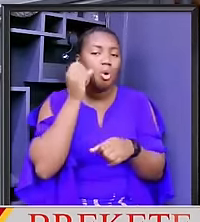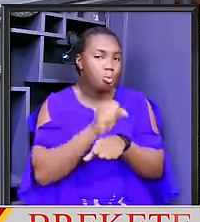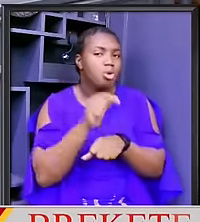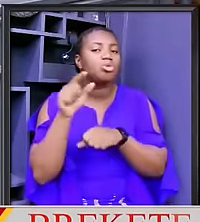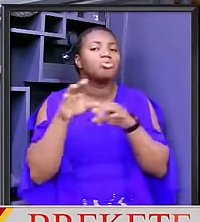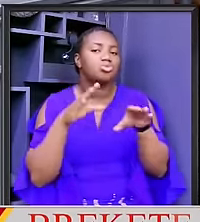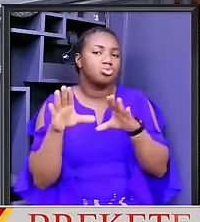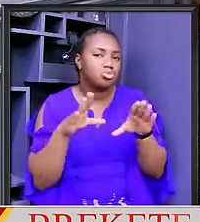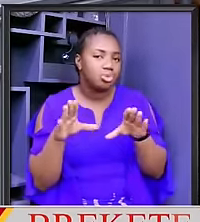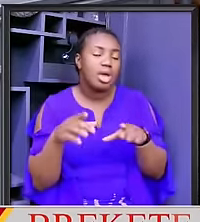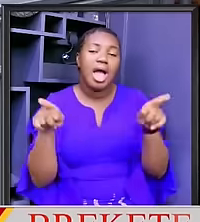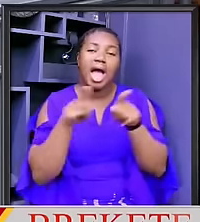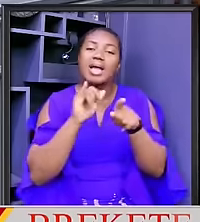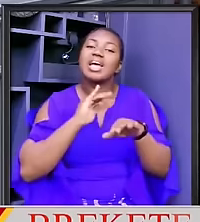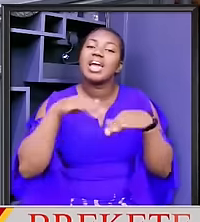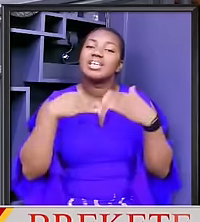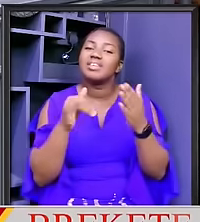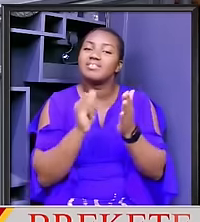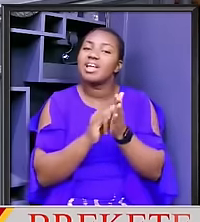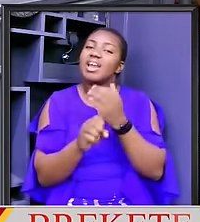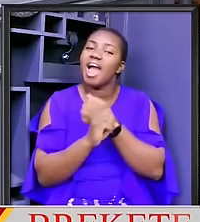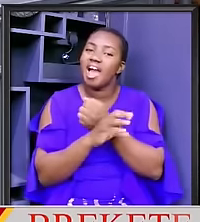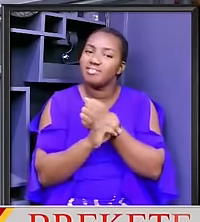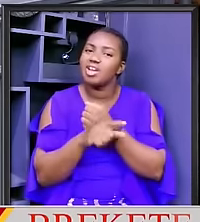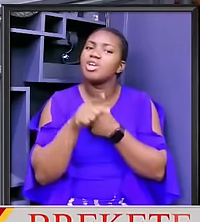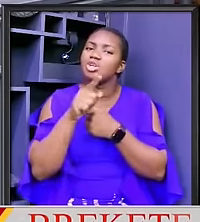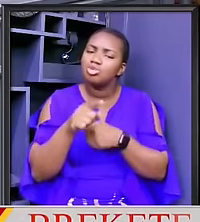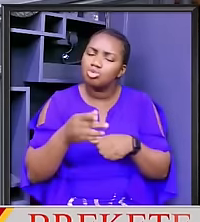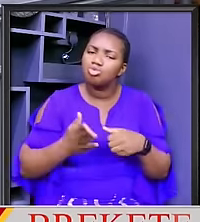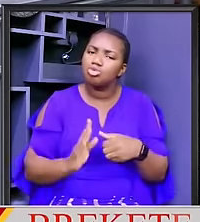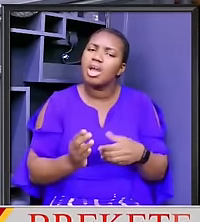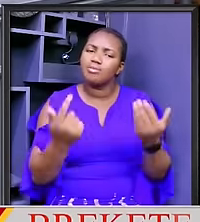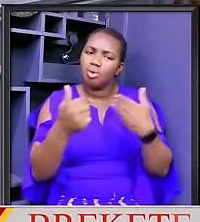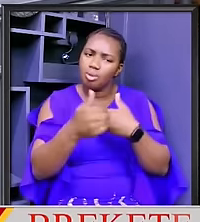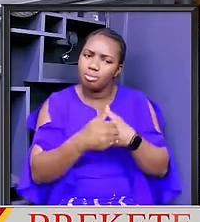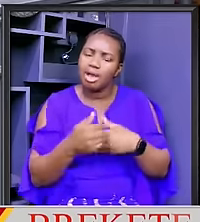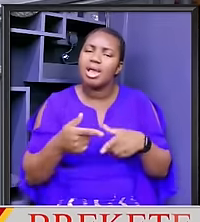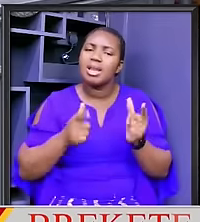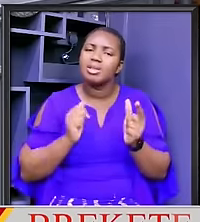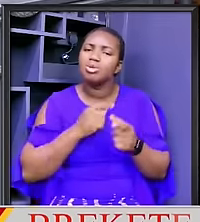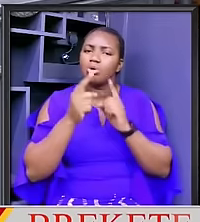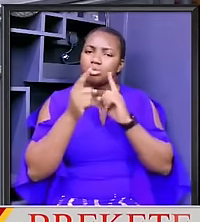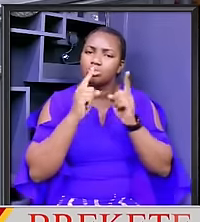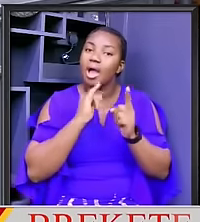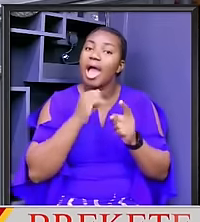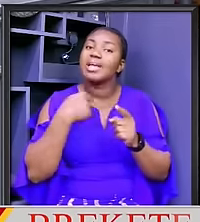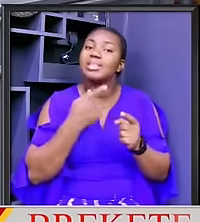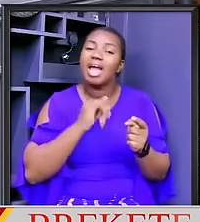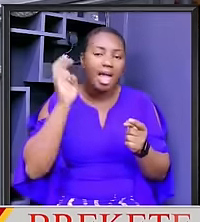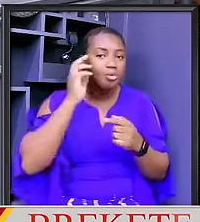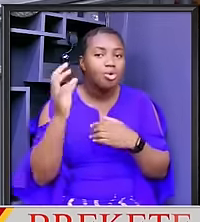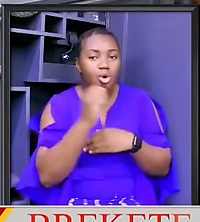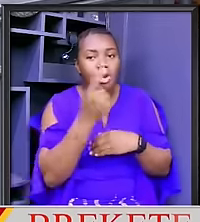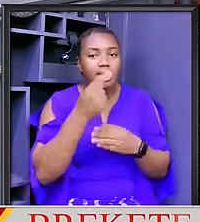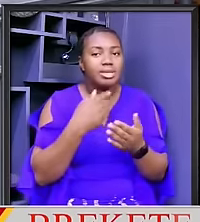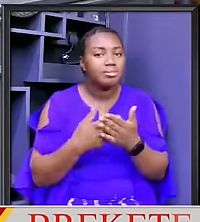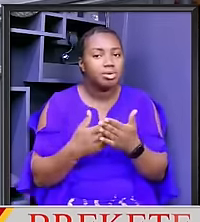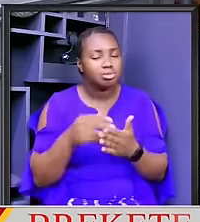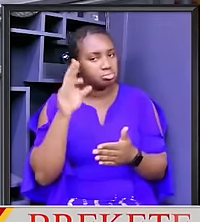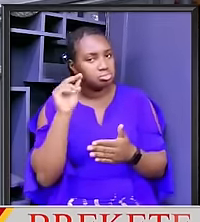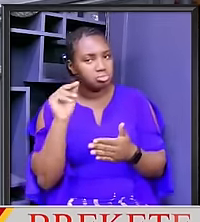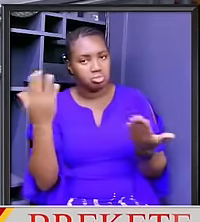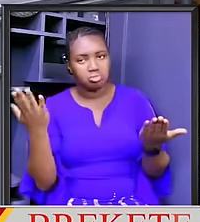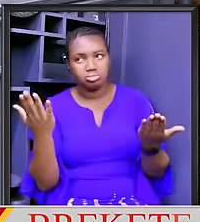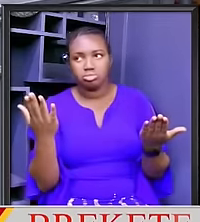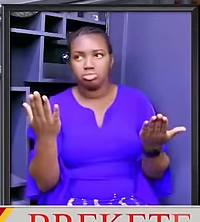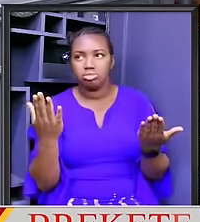least as I give una that advice, una for come back make we discuss. I talk say I go collect the money for una hand. No sir.